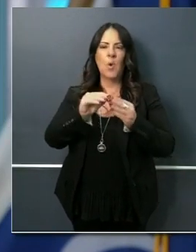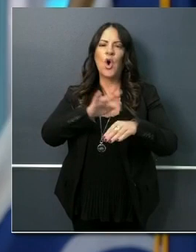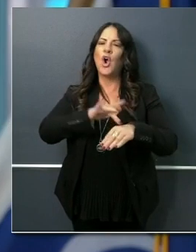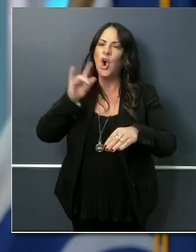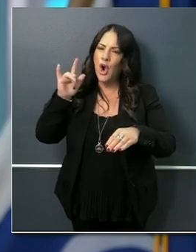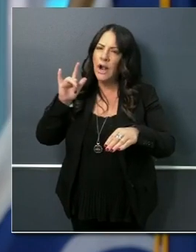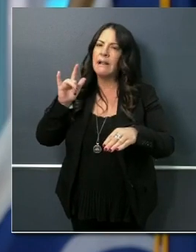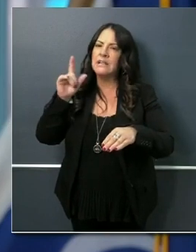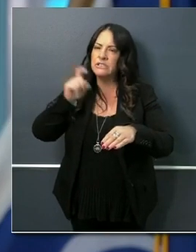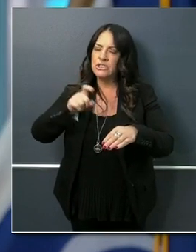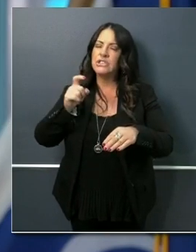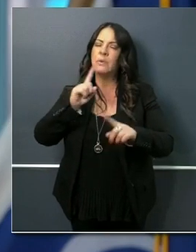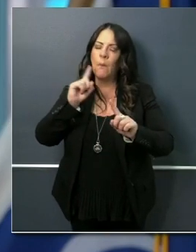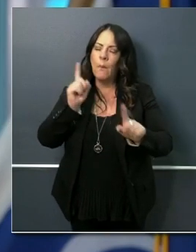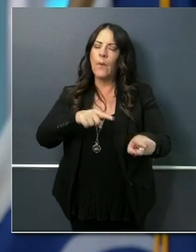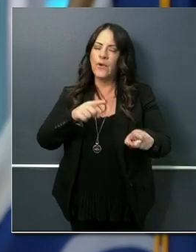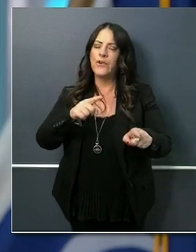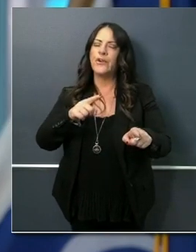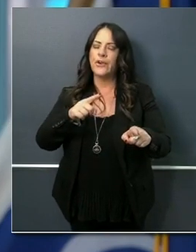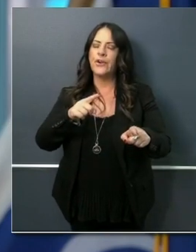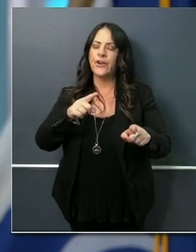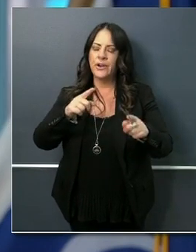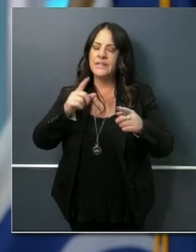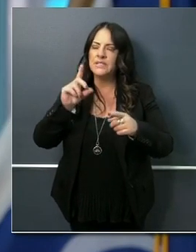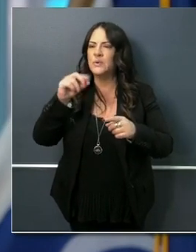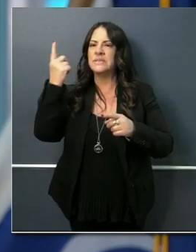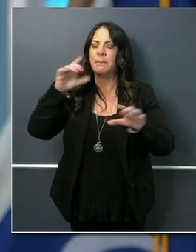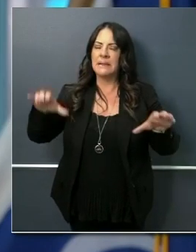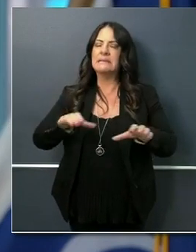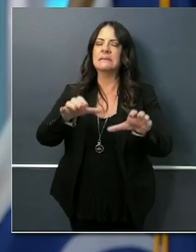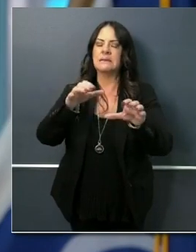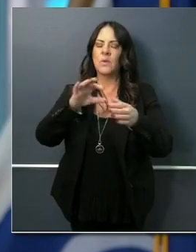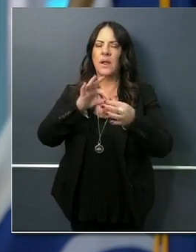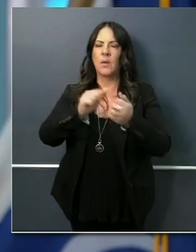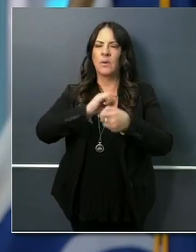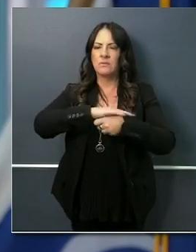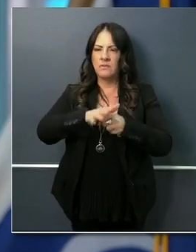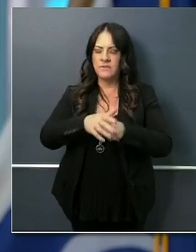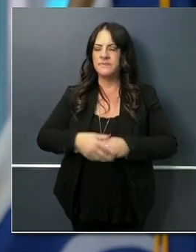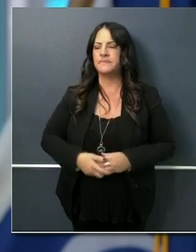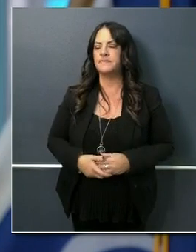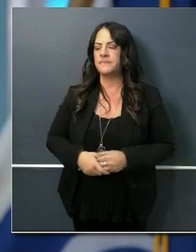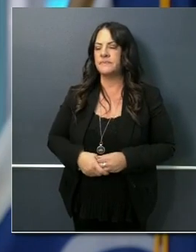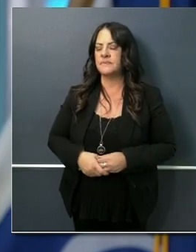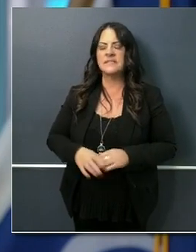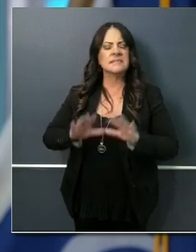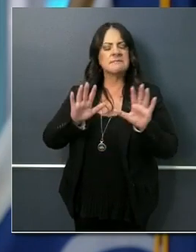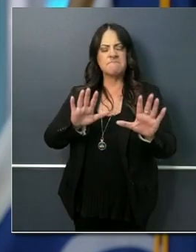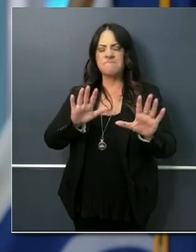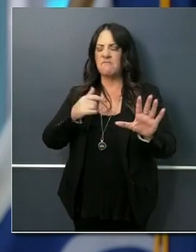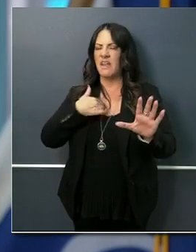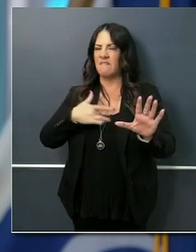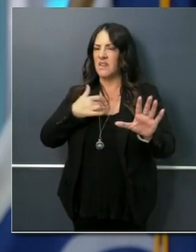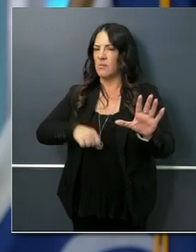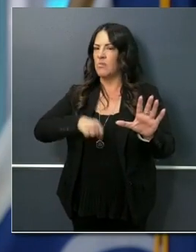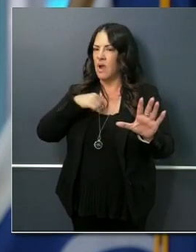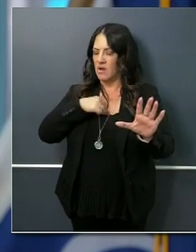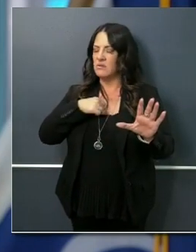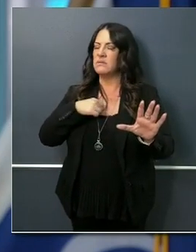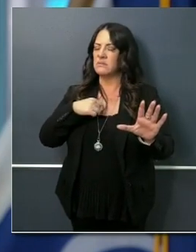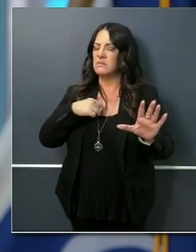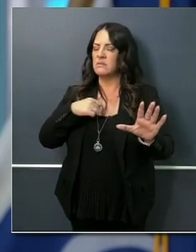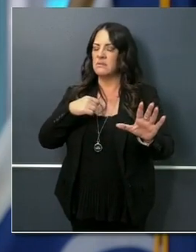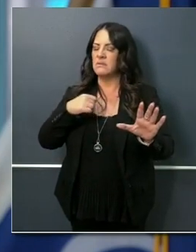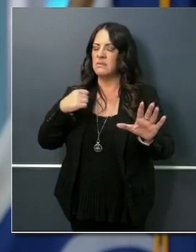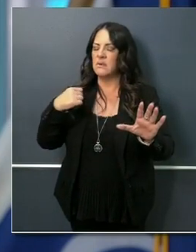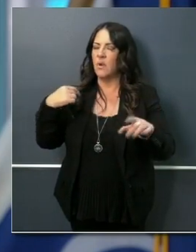more aggressive in its actions out the gate. Well, I'm very proud of the work that's been done across the spectrum